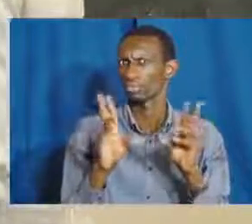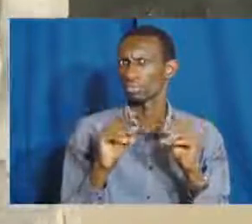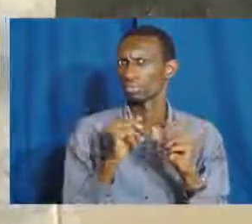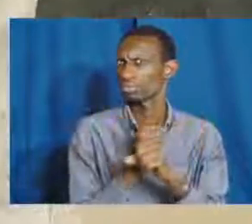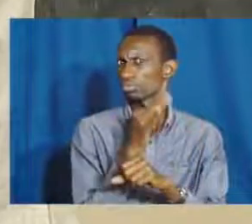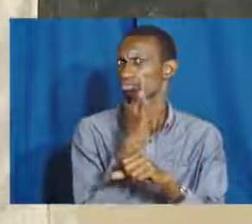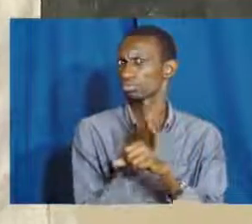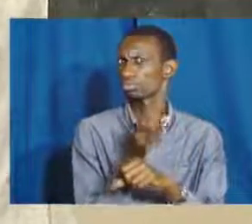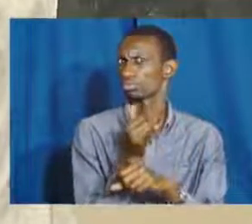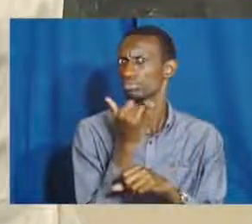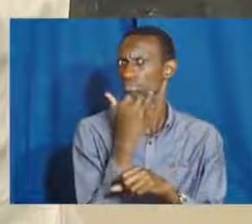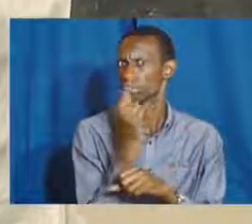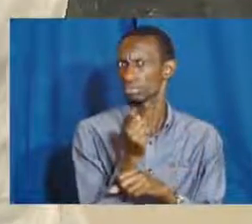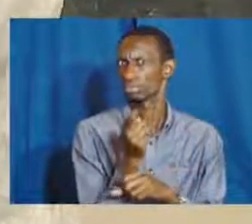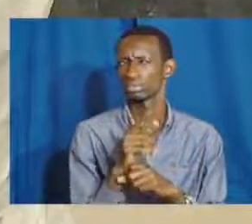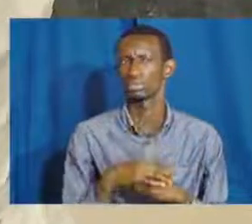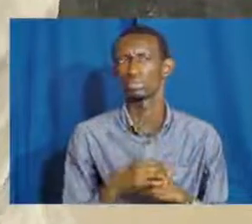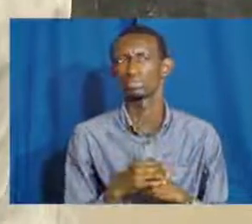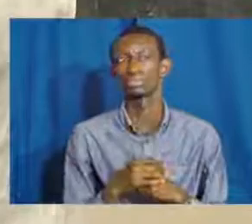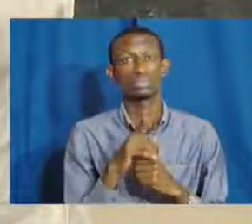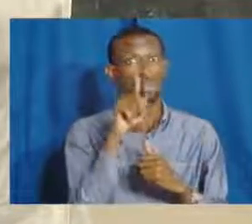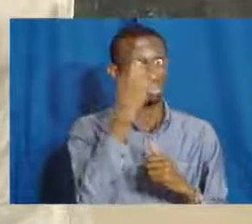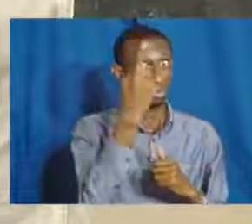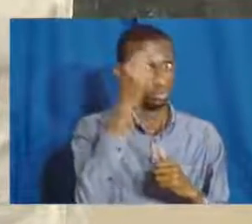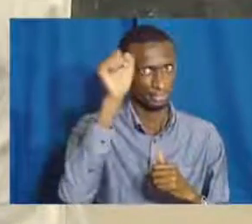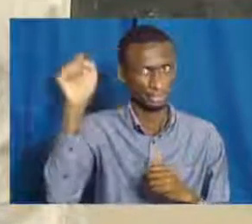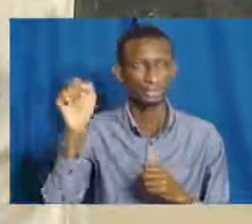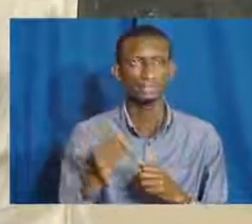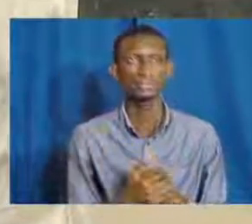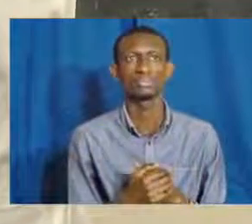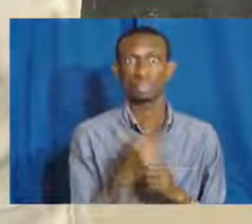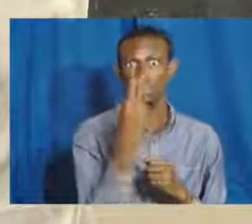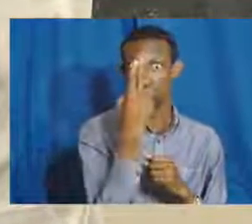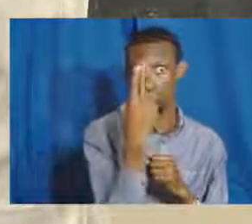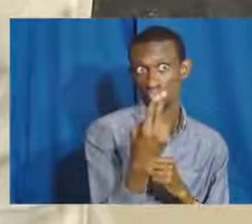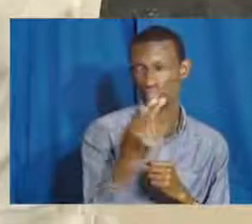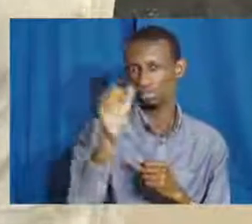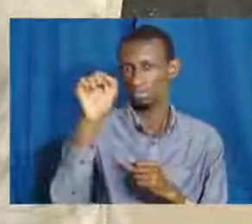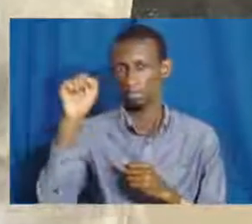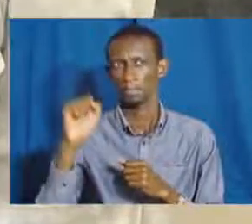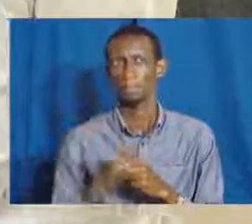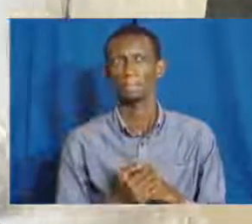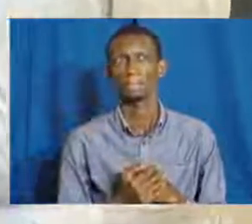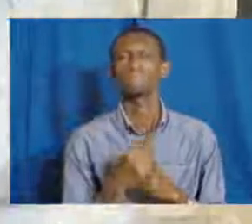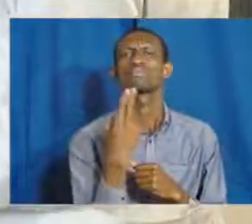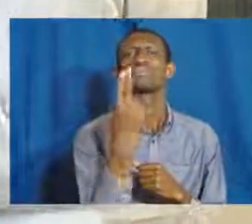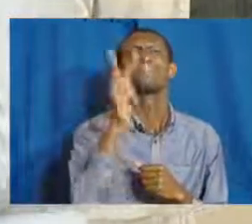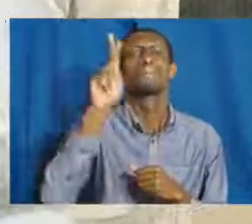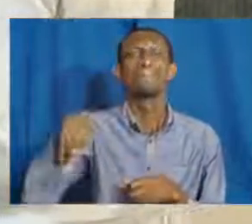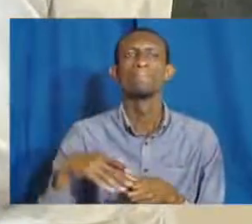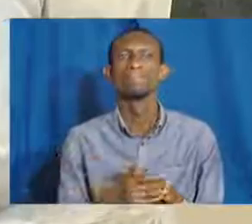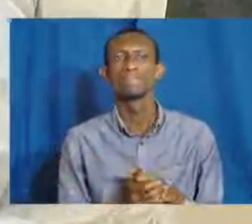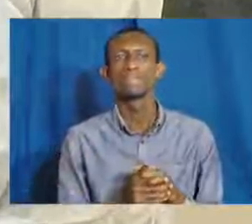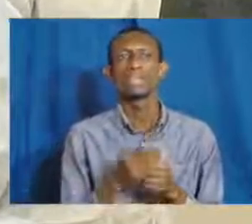is the arrangement. This is 1s, this is 2s, this is 2p.